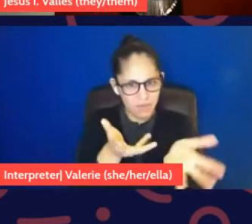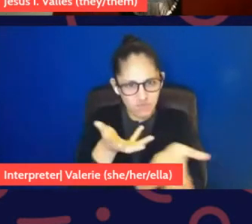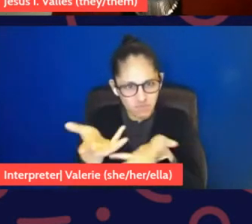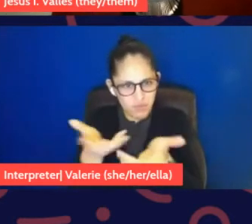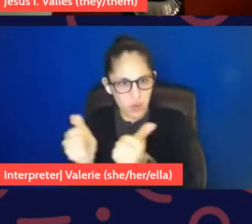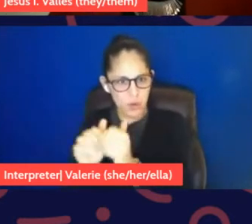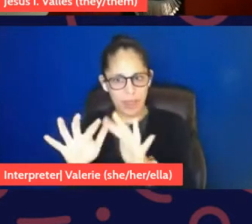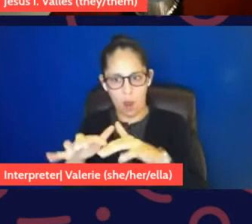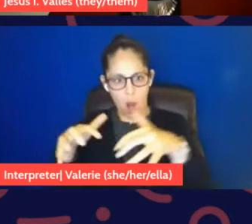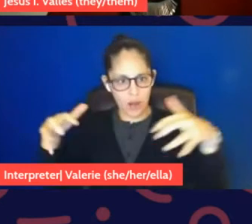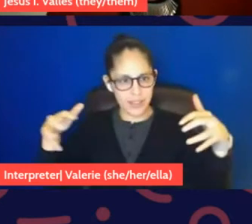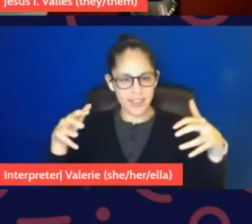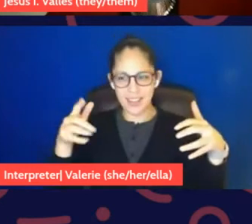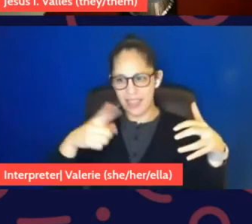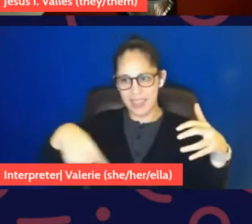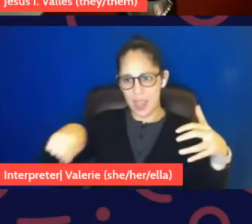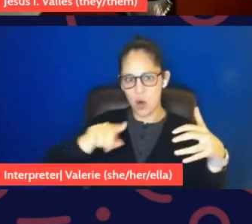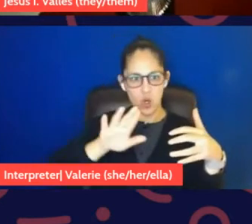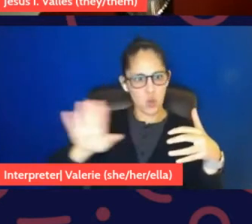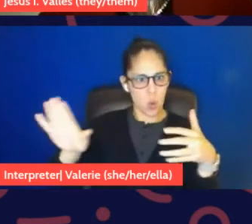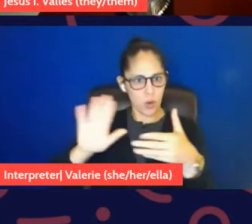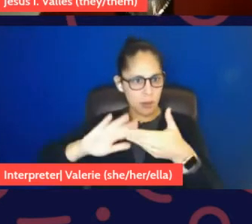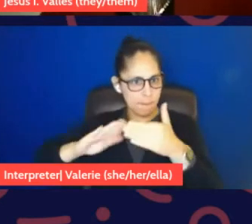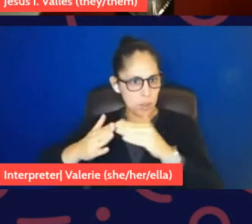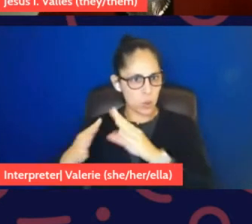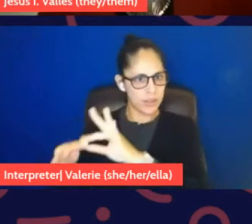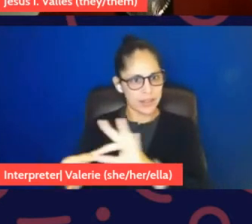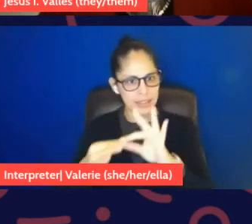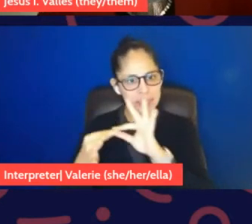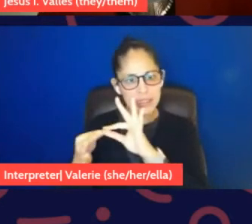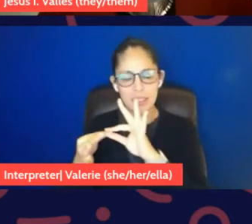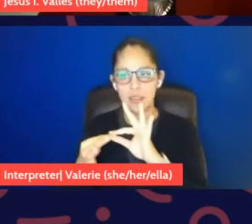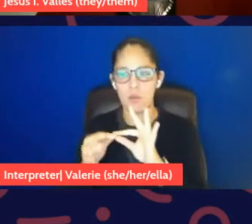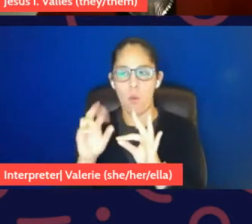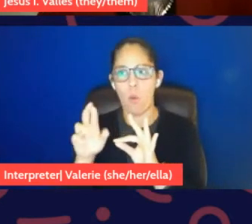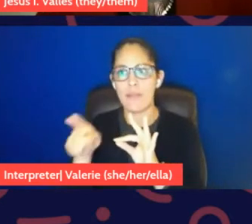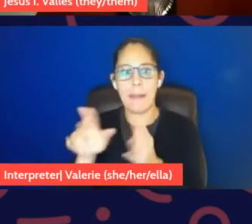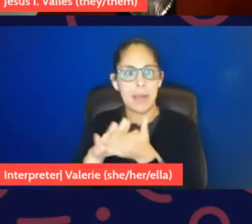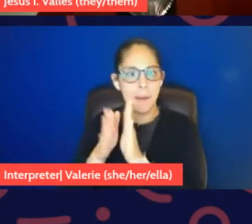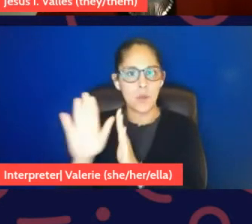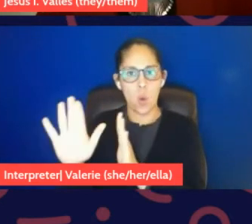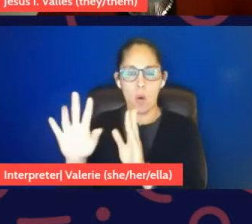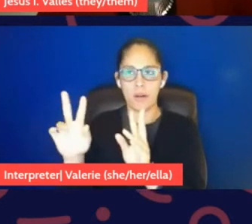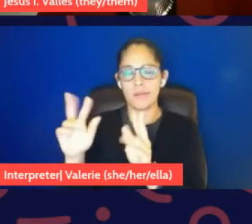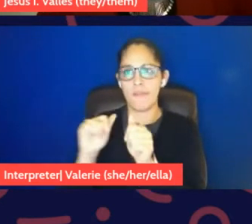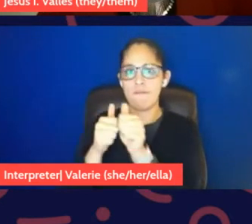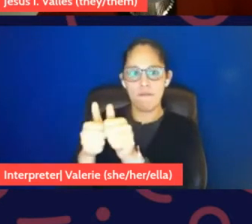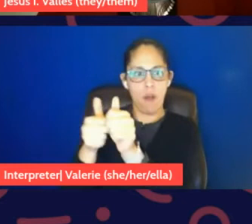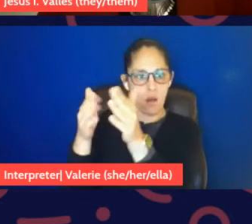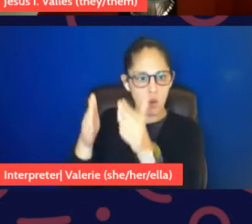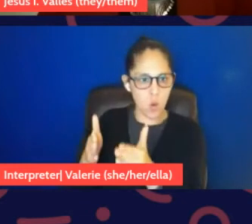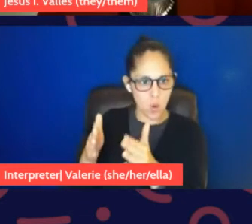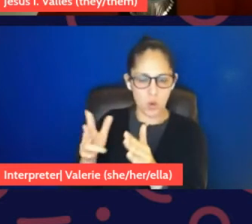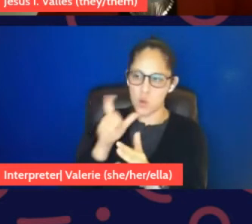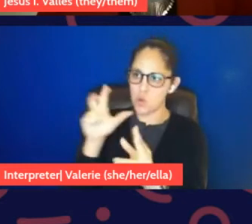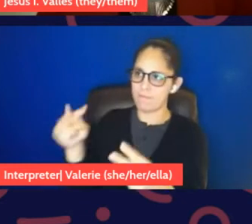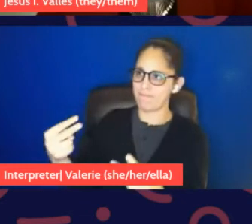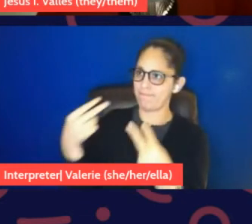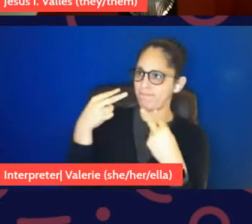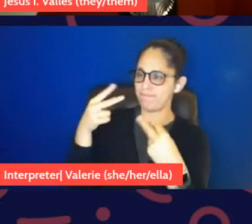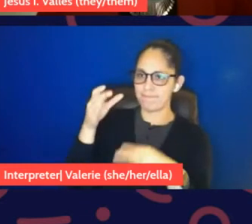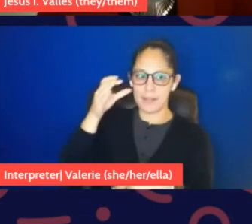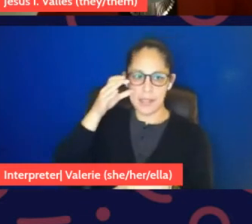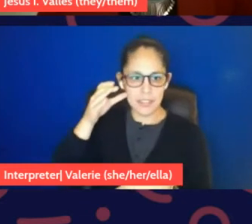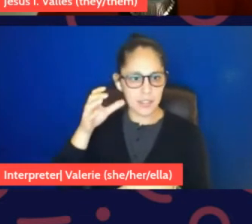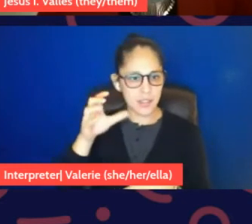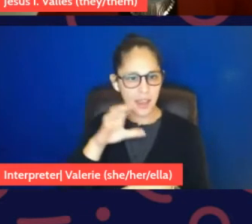or becomes your community or becomes your followers and the people that you can actually tell what you think about